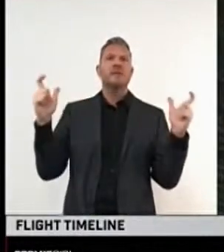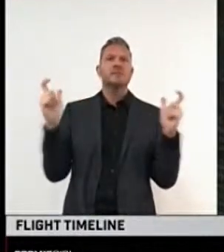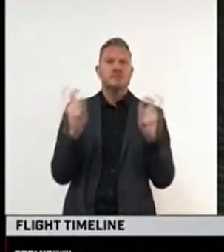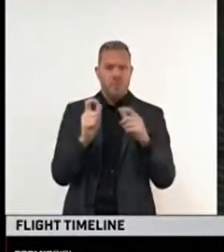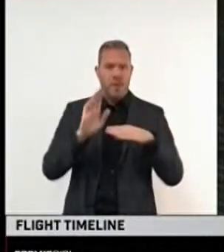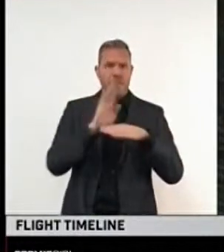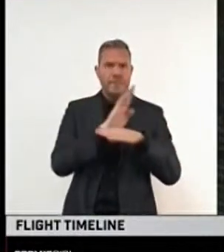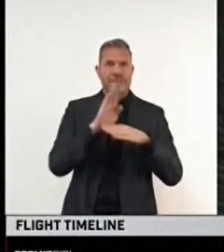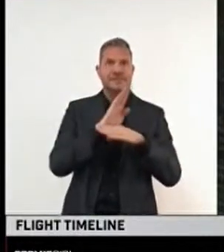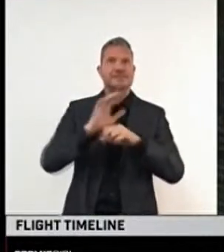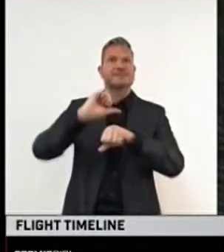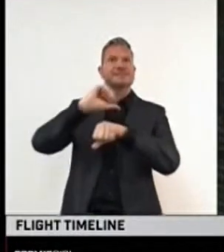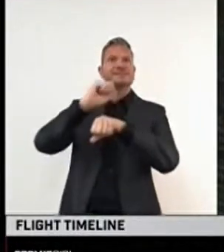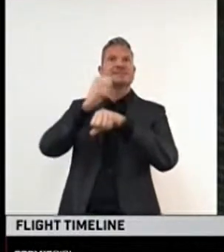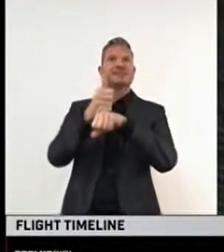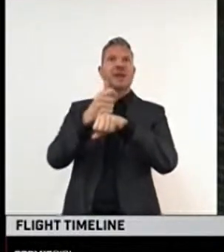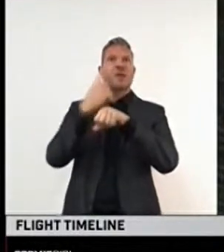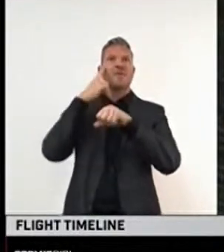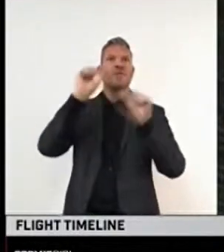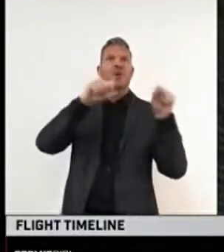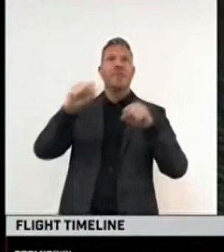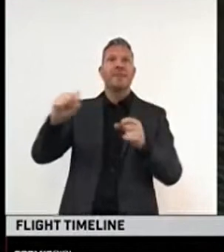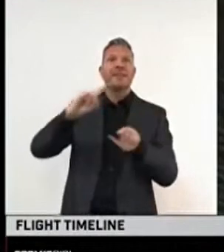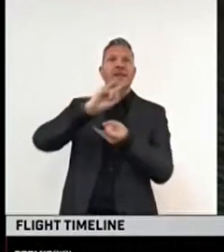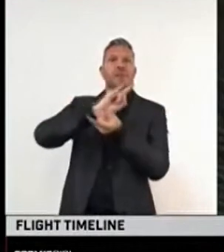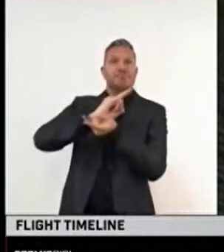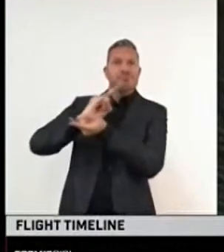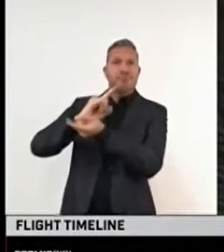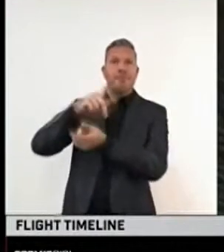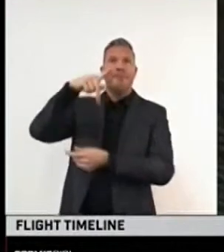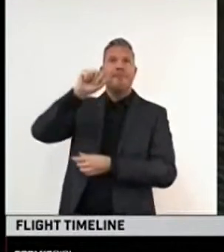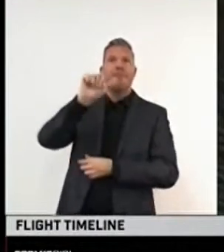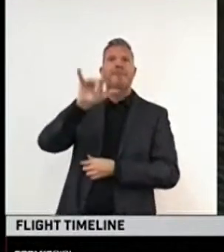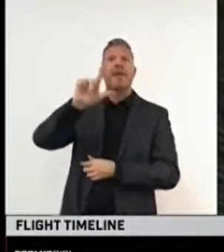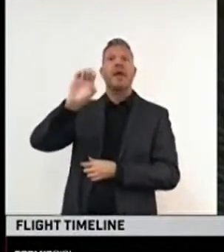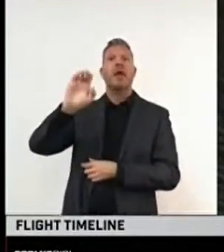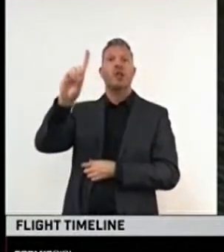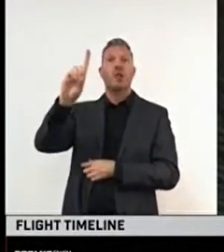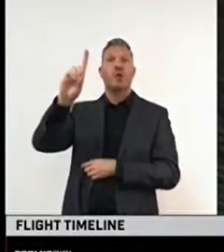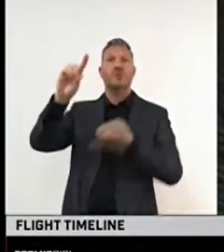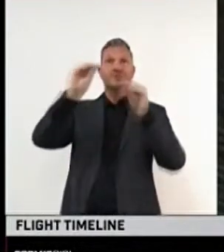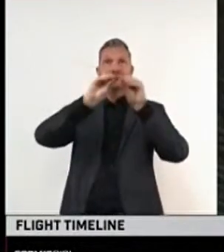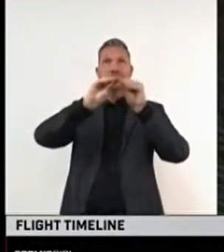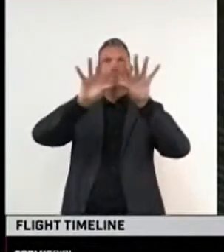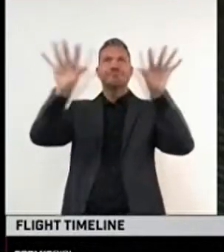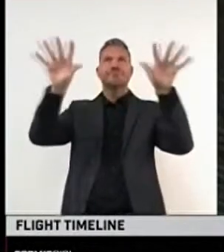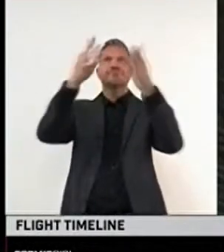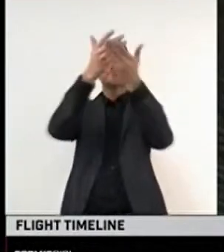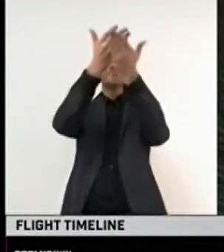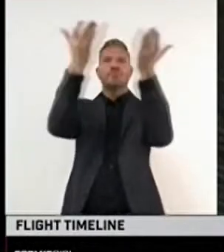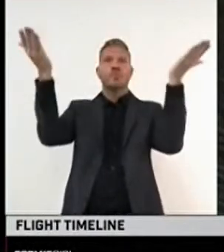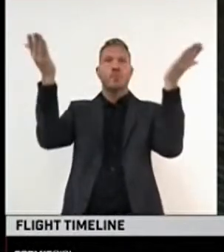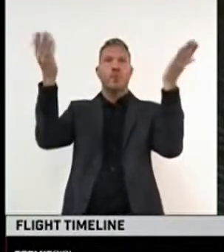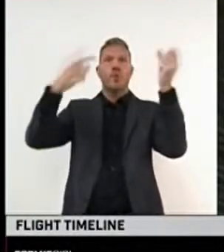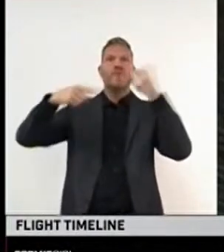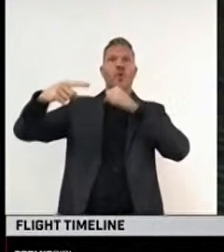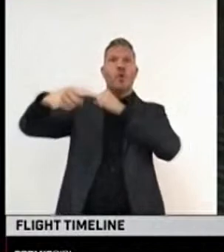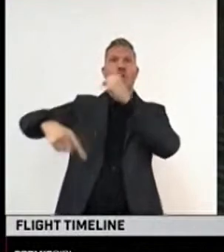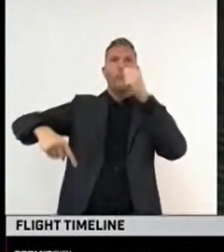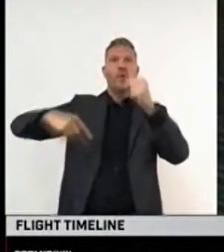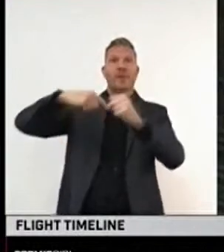and development payloads into low Earth orbit. Above the Clouds will launch 4 STP-sponsored payloads to demonstrate